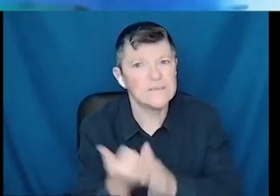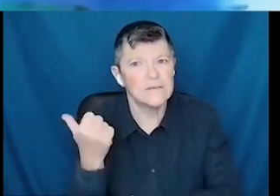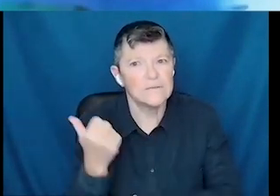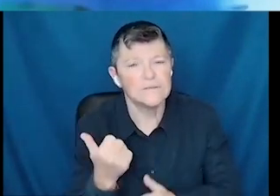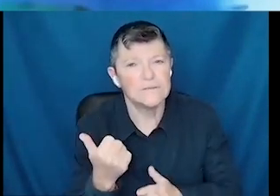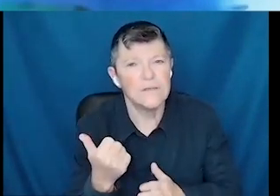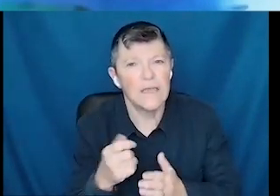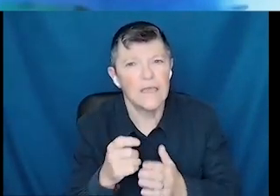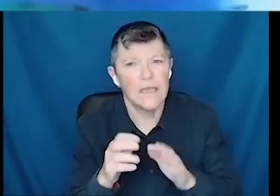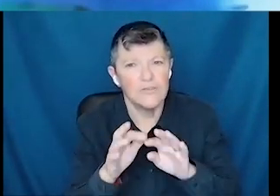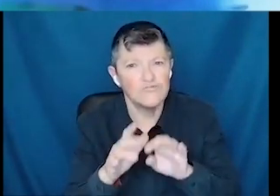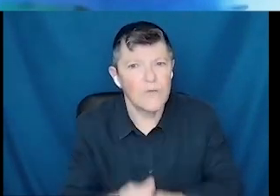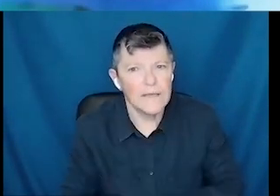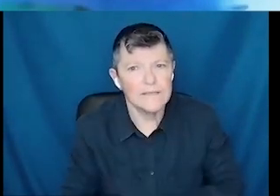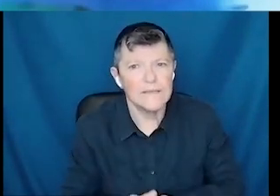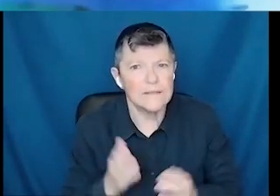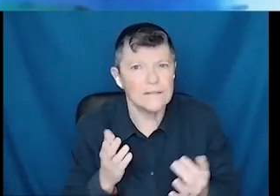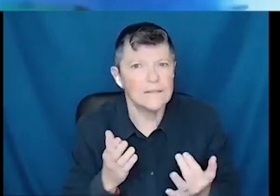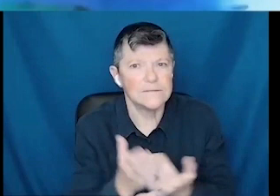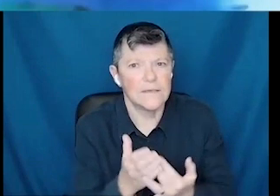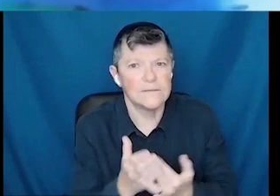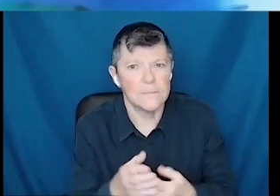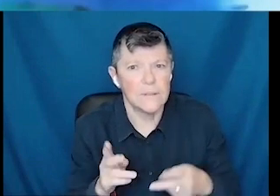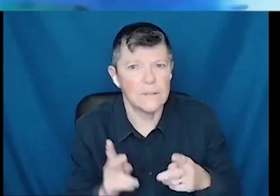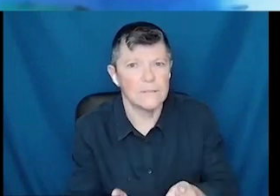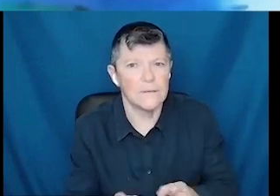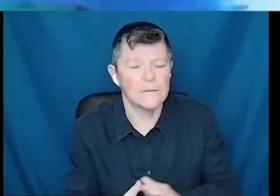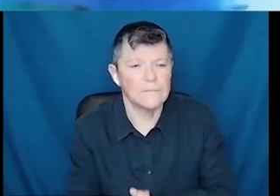I don't know if you want to share the screen as well.